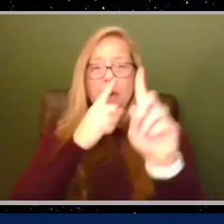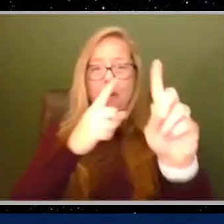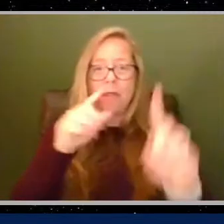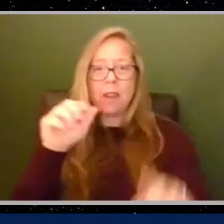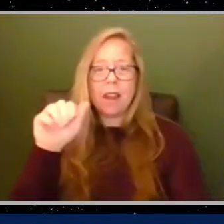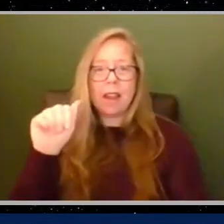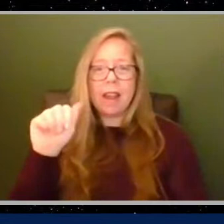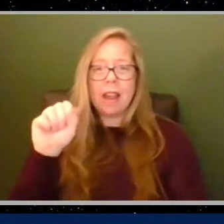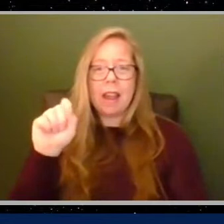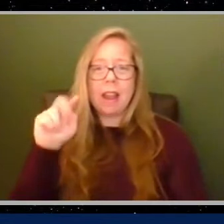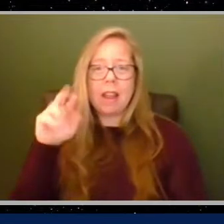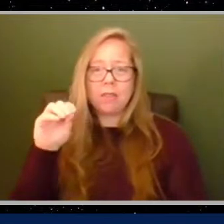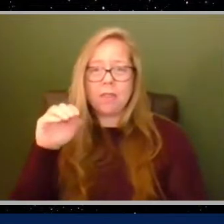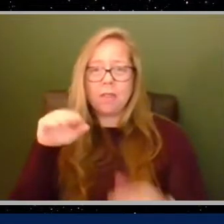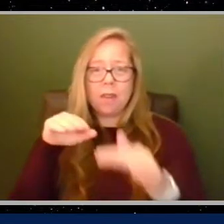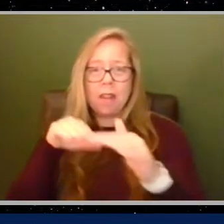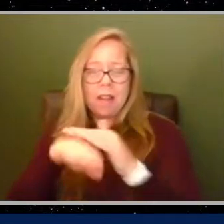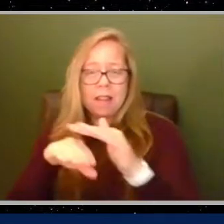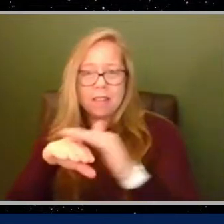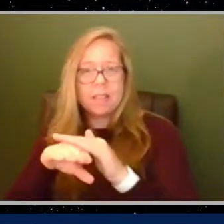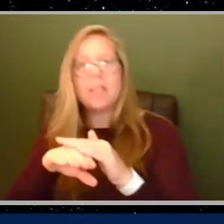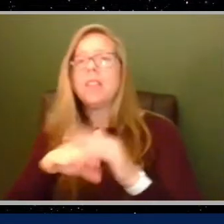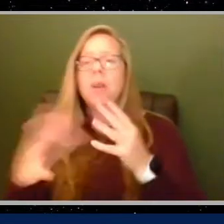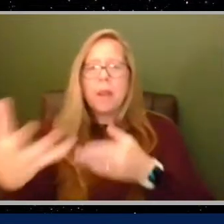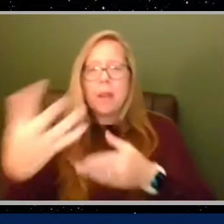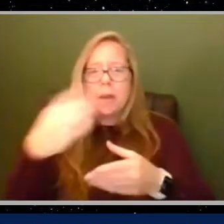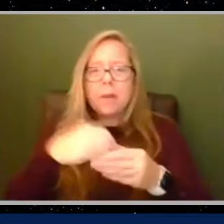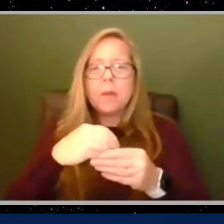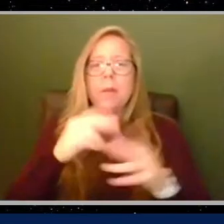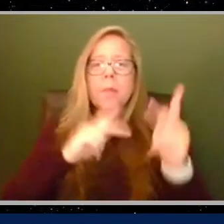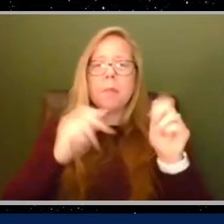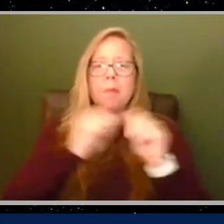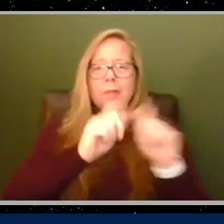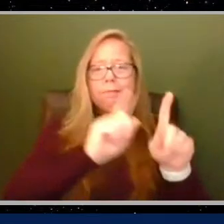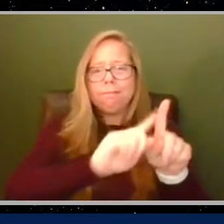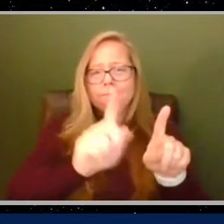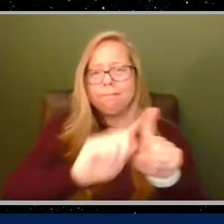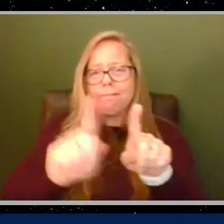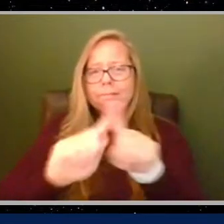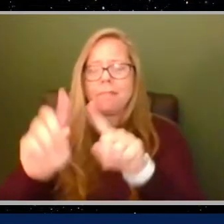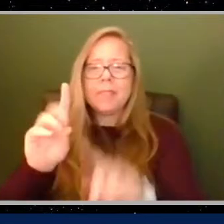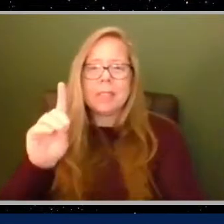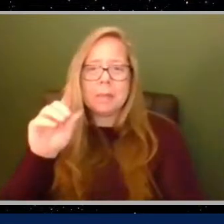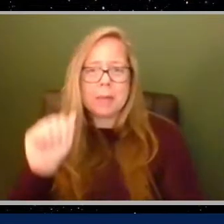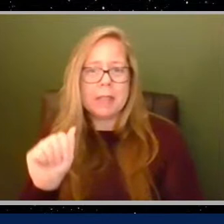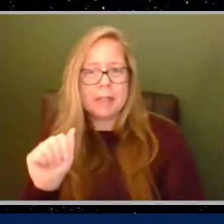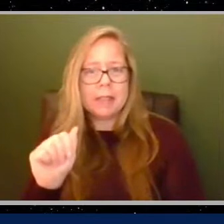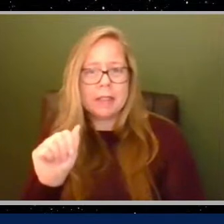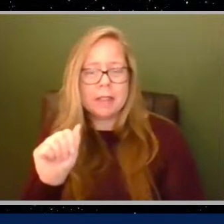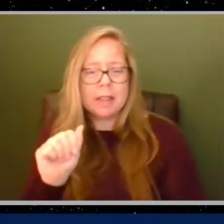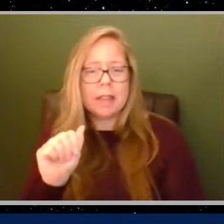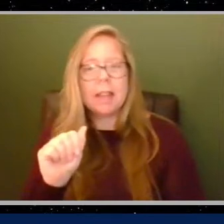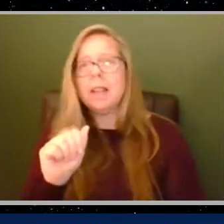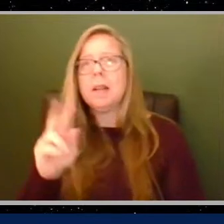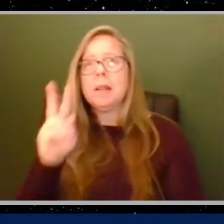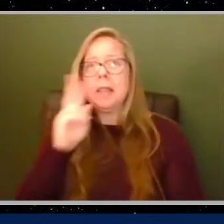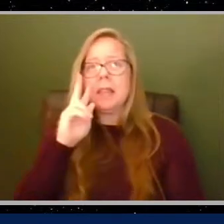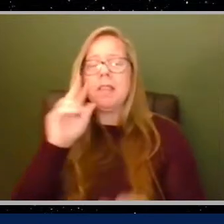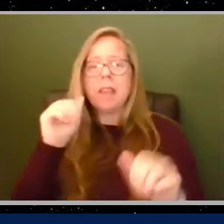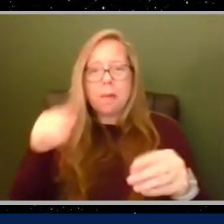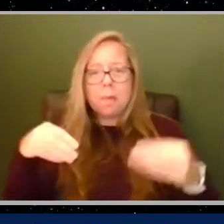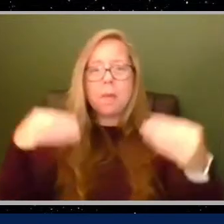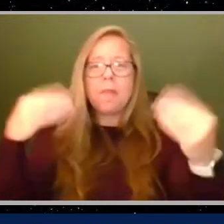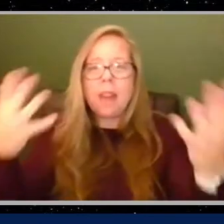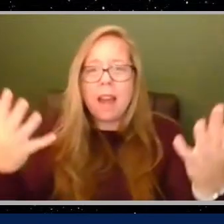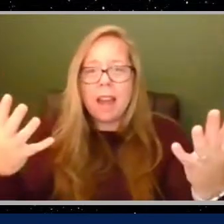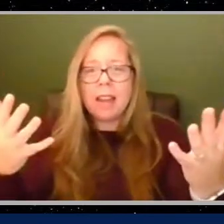to take people with all kinds of different disabilities and see if it's possible to make space accessible for